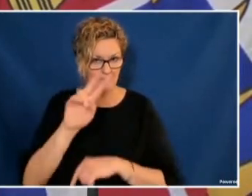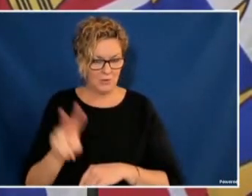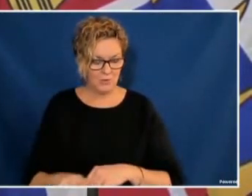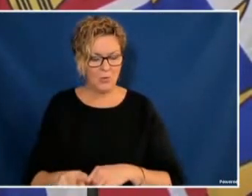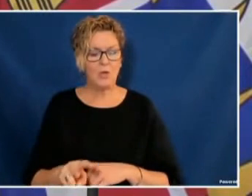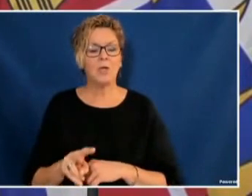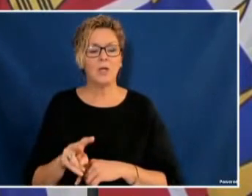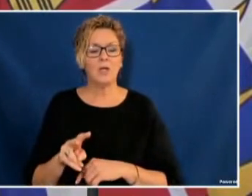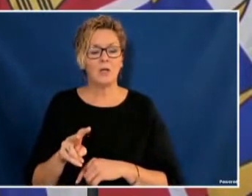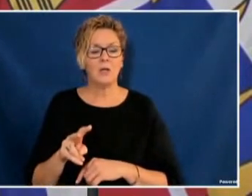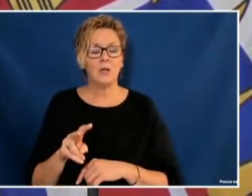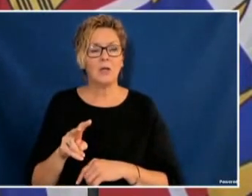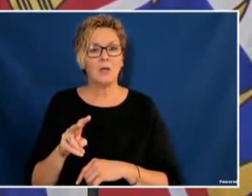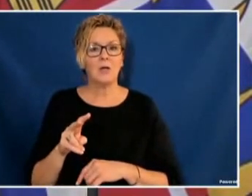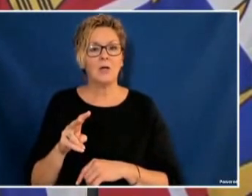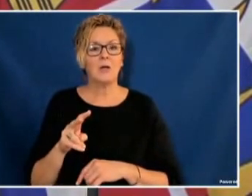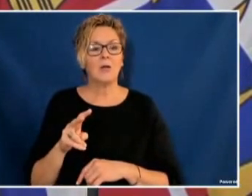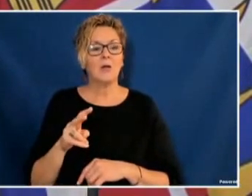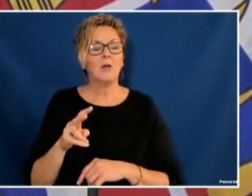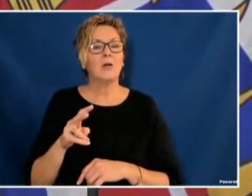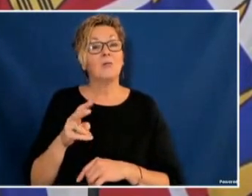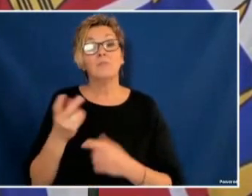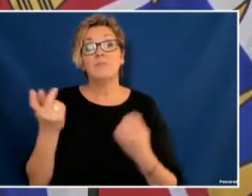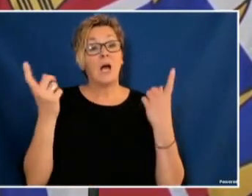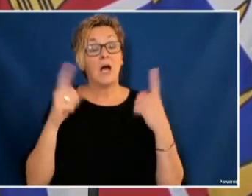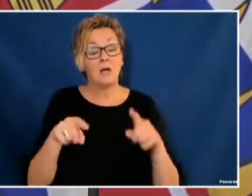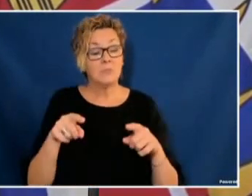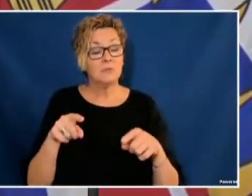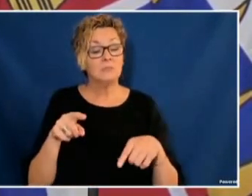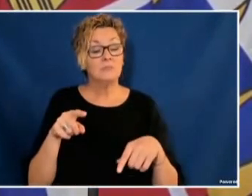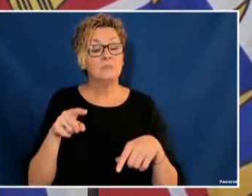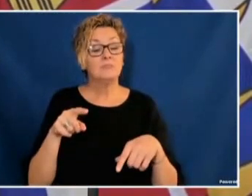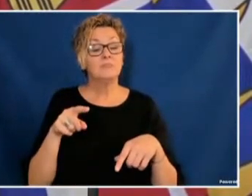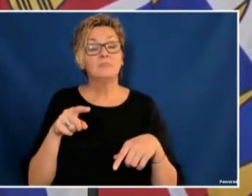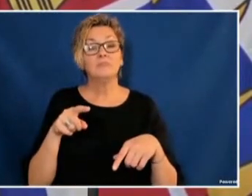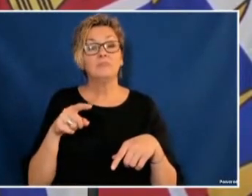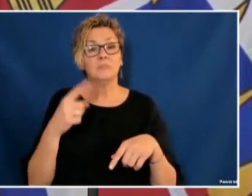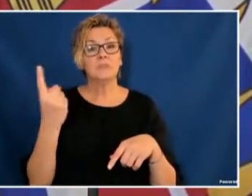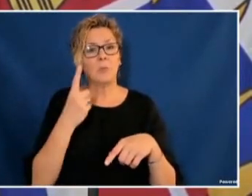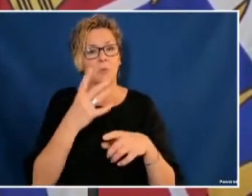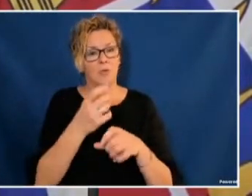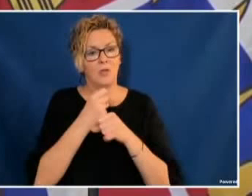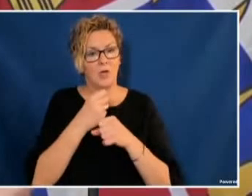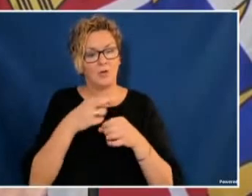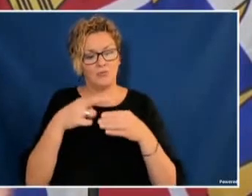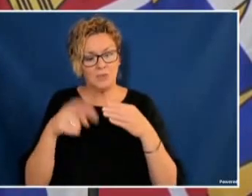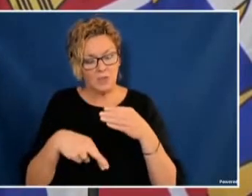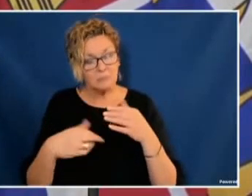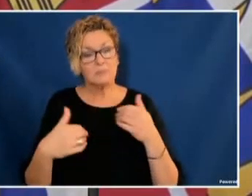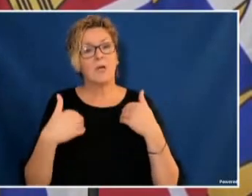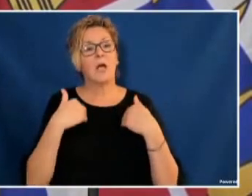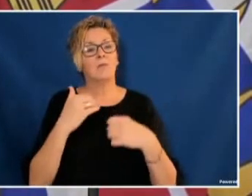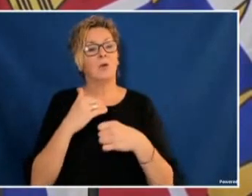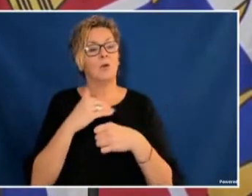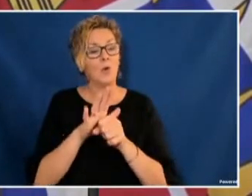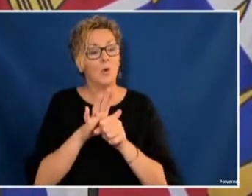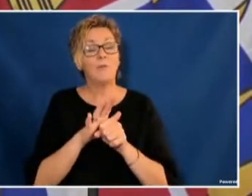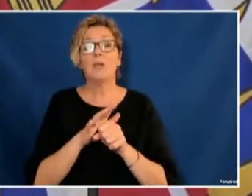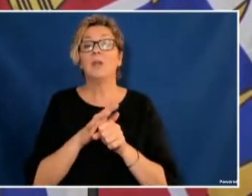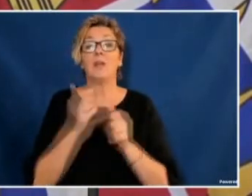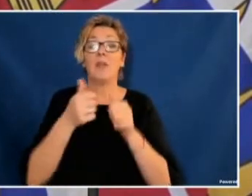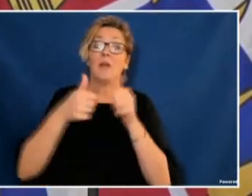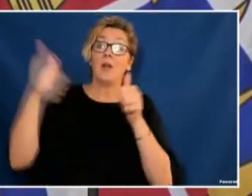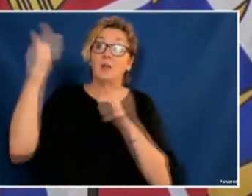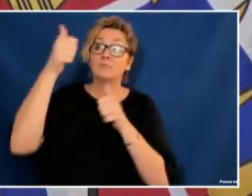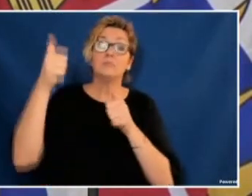have over 1,000 people that work in that building. Most have been working remotely, and there are safety protocols